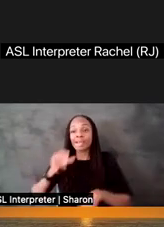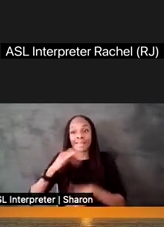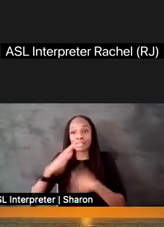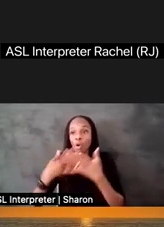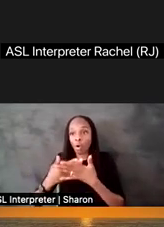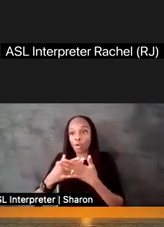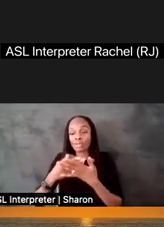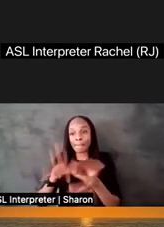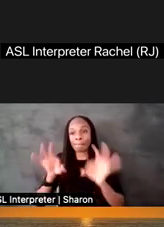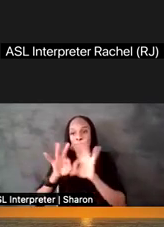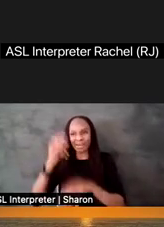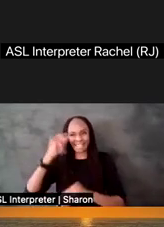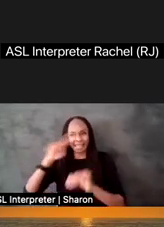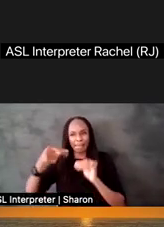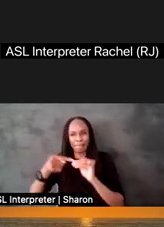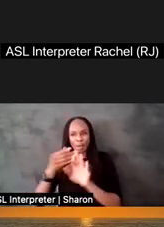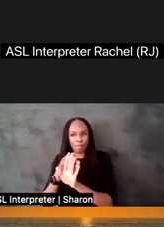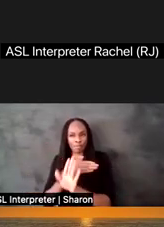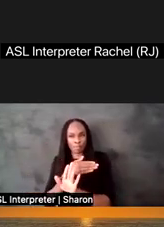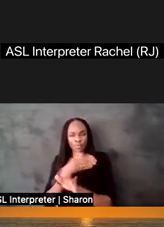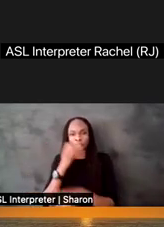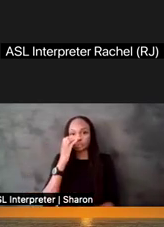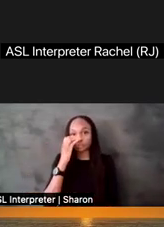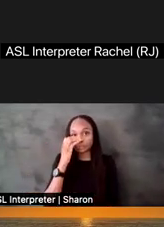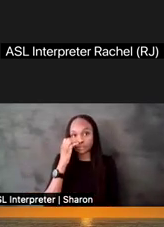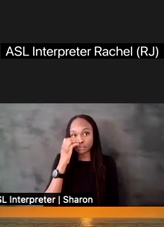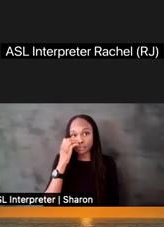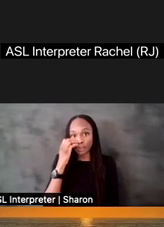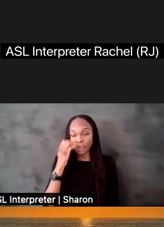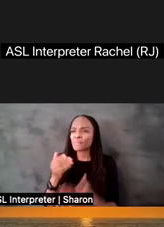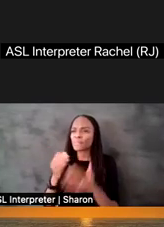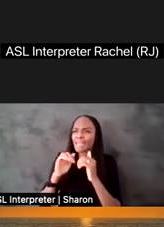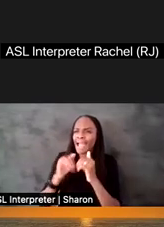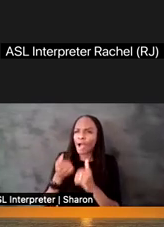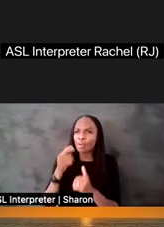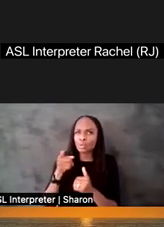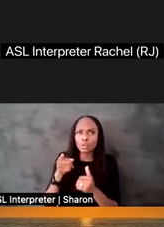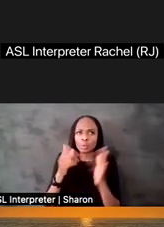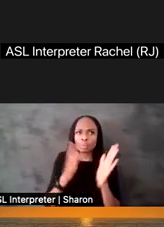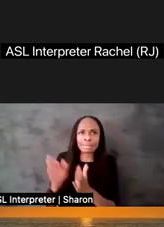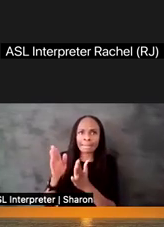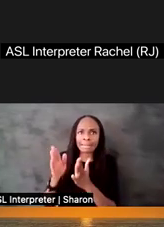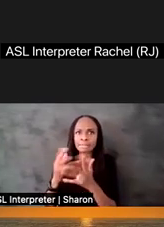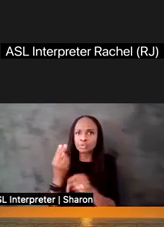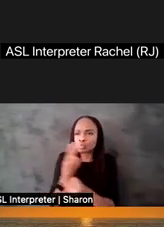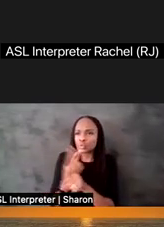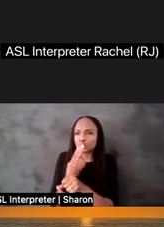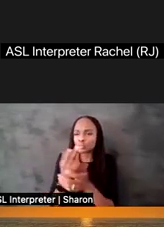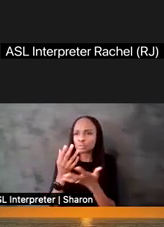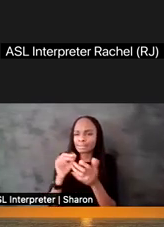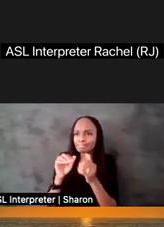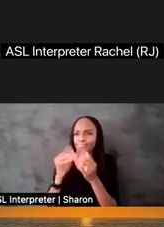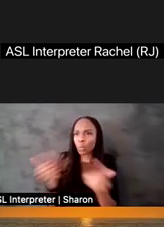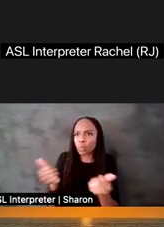to think about ahead of time. How will you plan to extinguish small fires? Making sure that you have